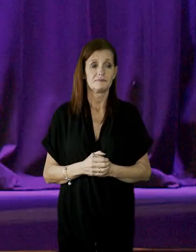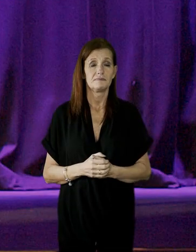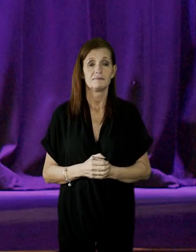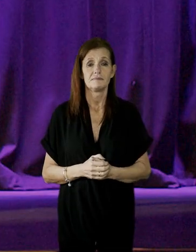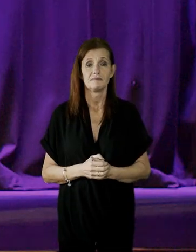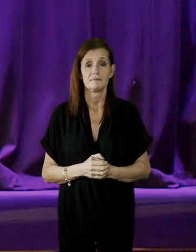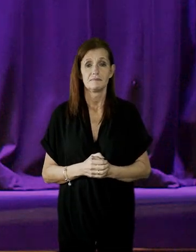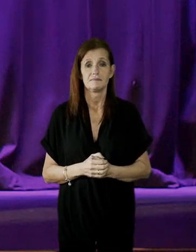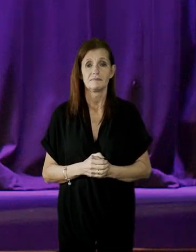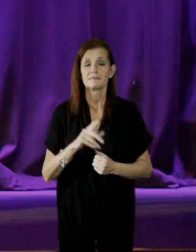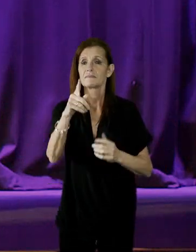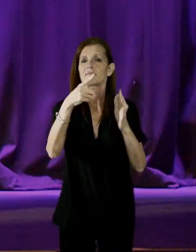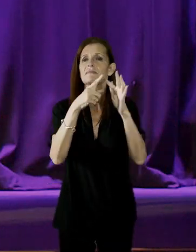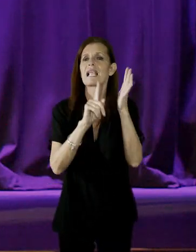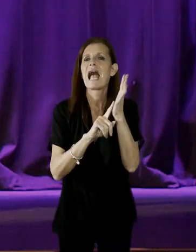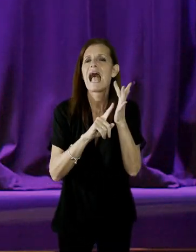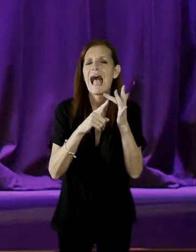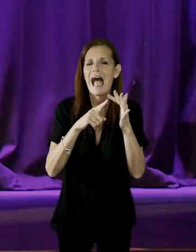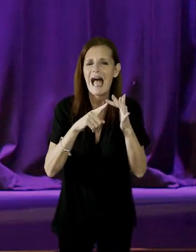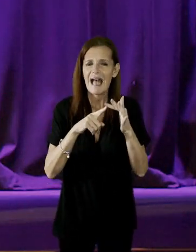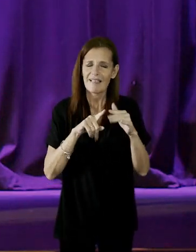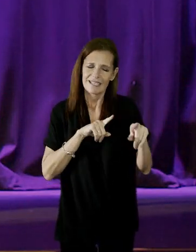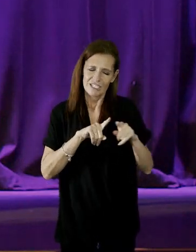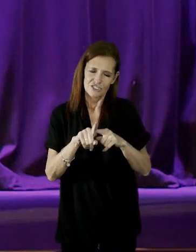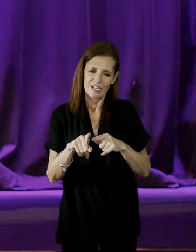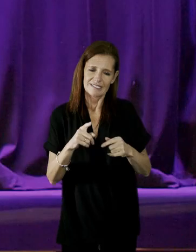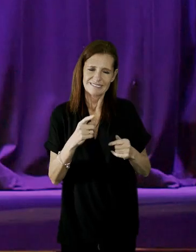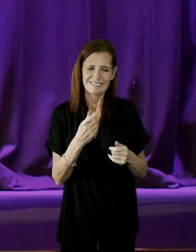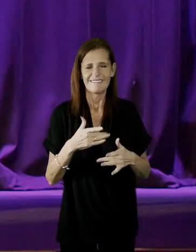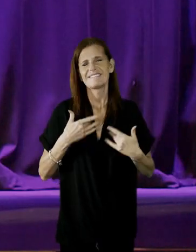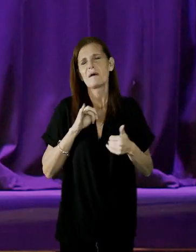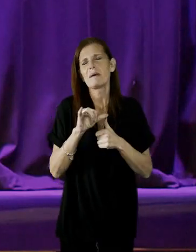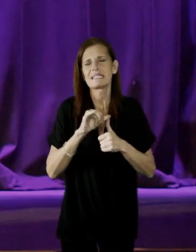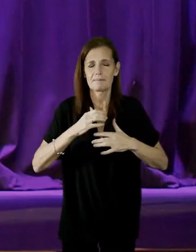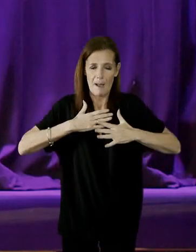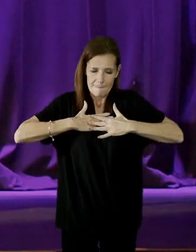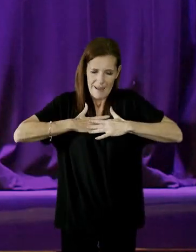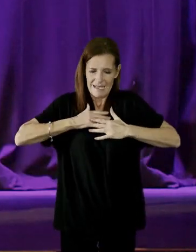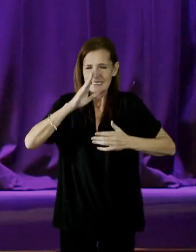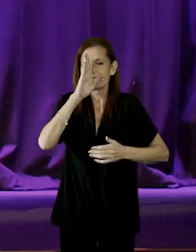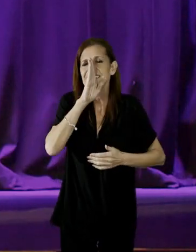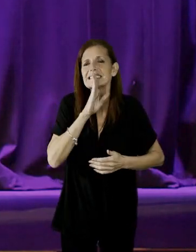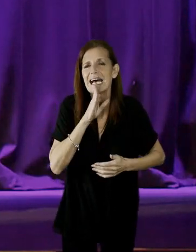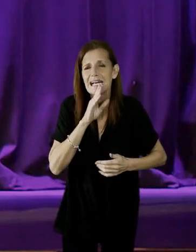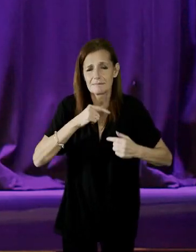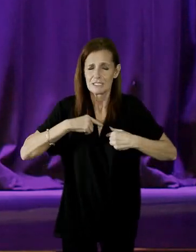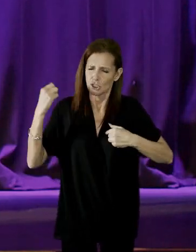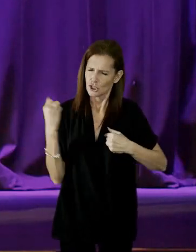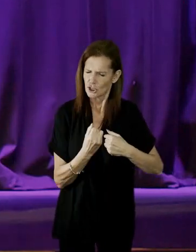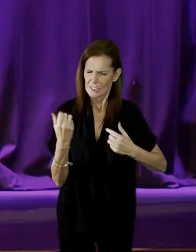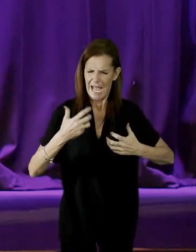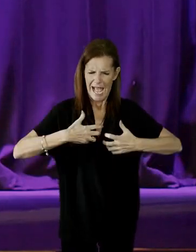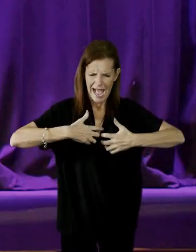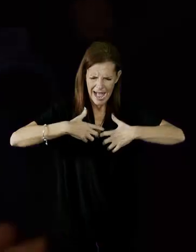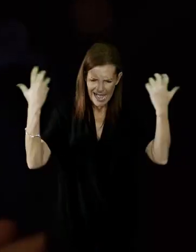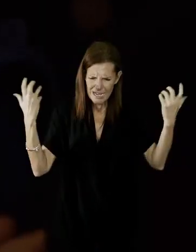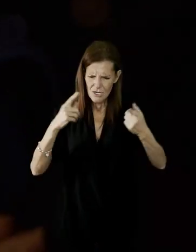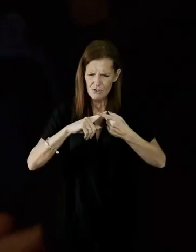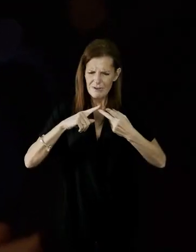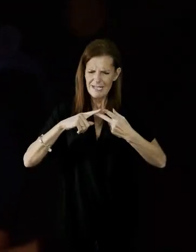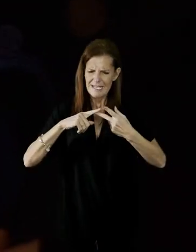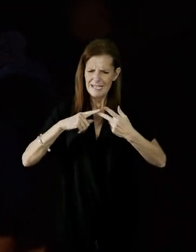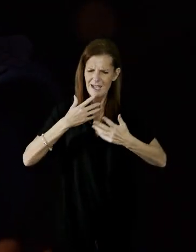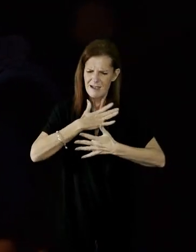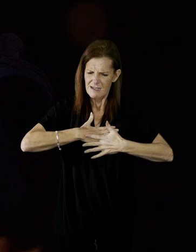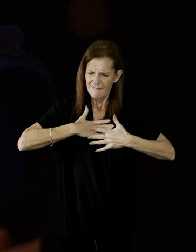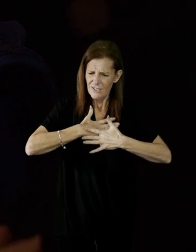Ellie does it to make herself feel better about my sad story. And that should make me angry and confused. And it does a little bit, but I let